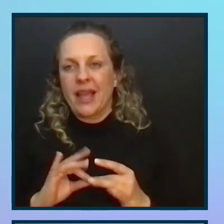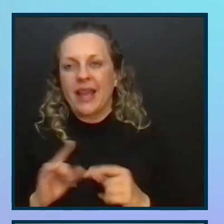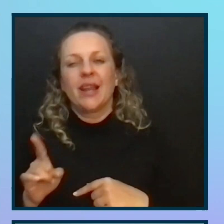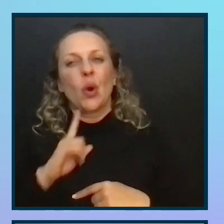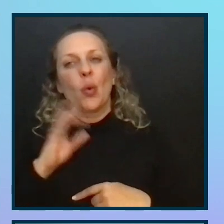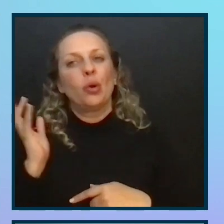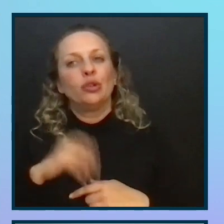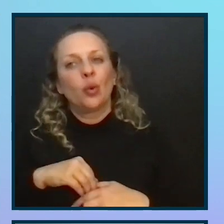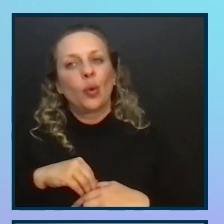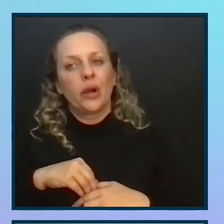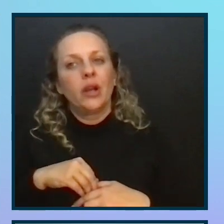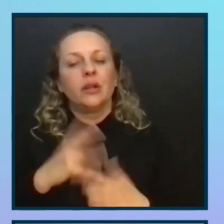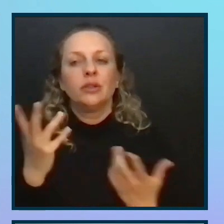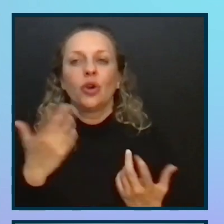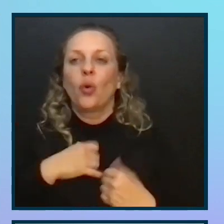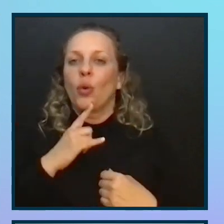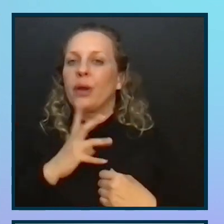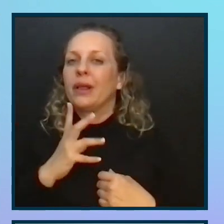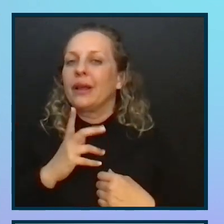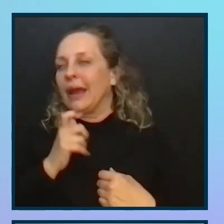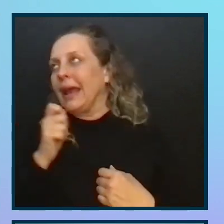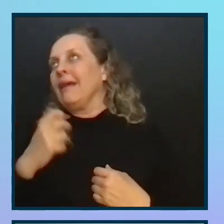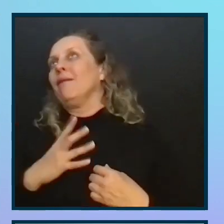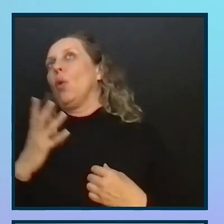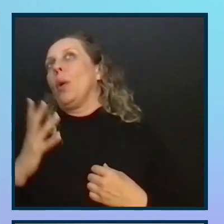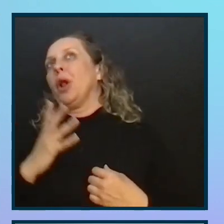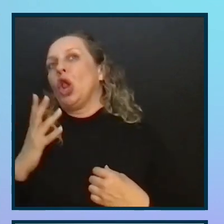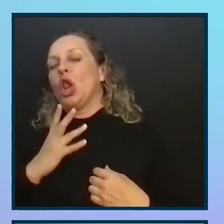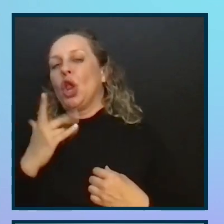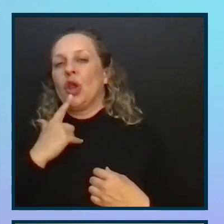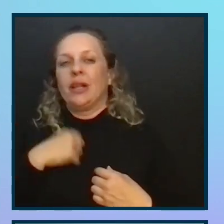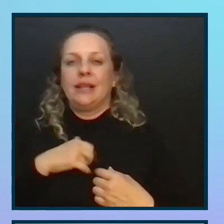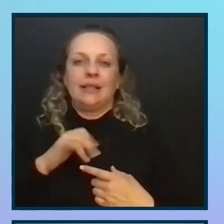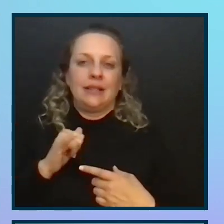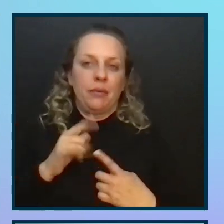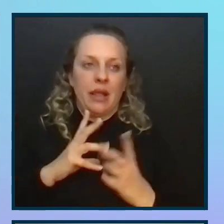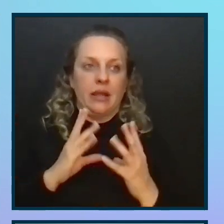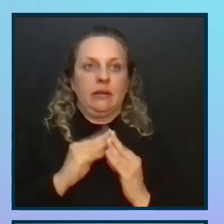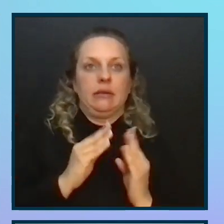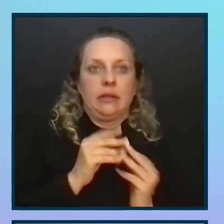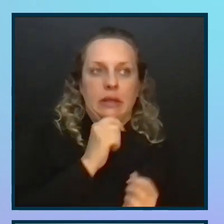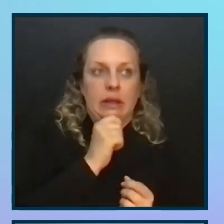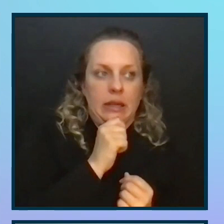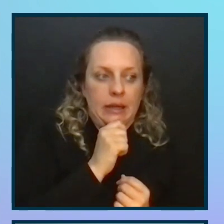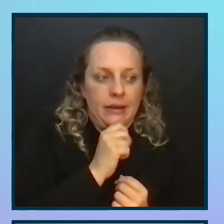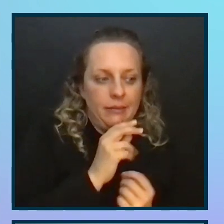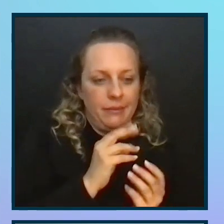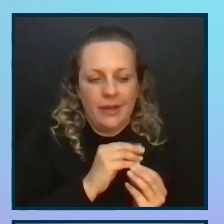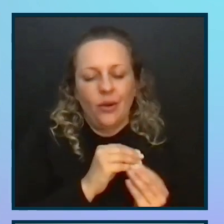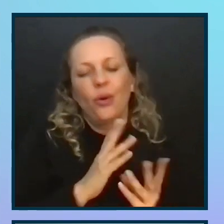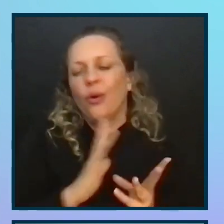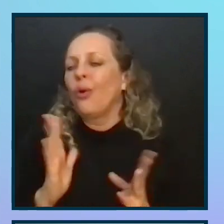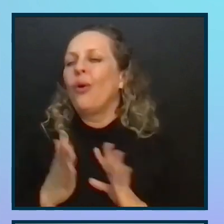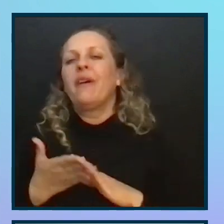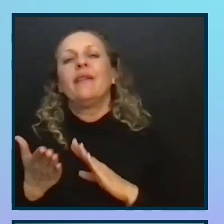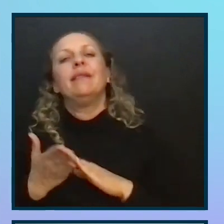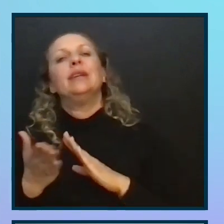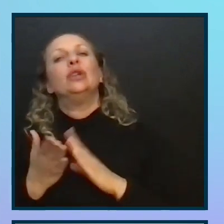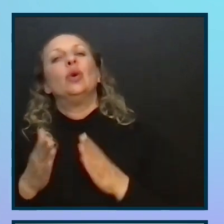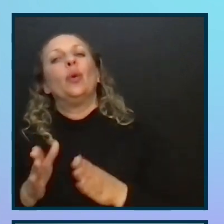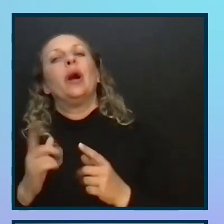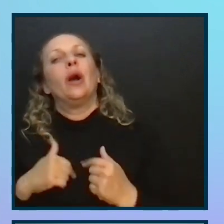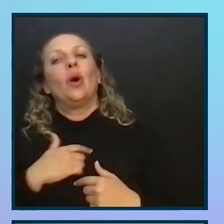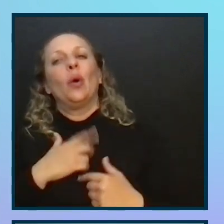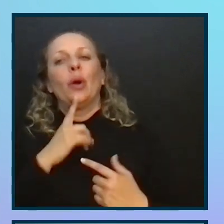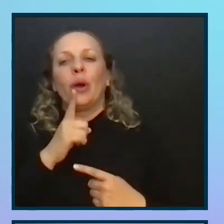in. So we're pretty informal. It's not like some gatekeeping meeting. It's more like an efficient way to make sure that we get the